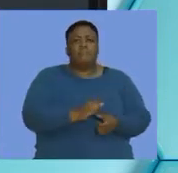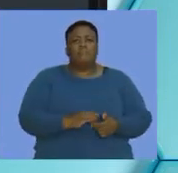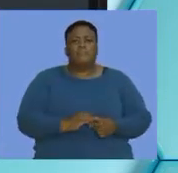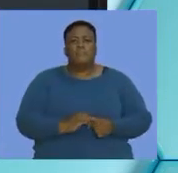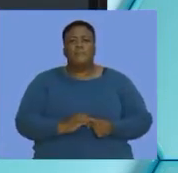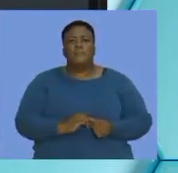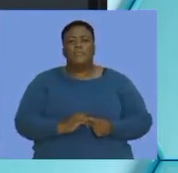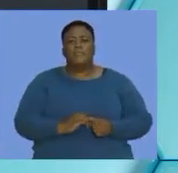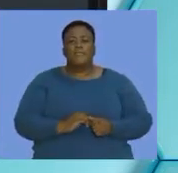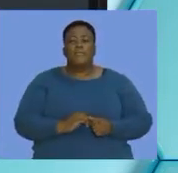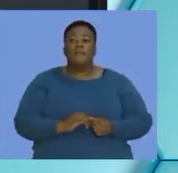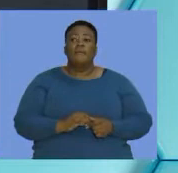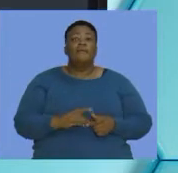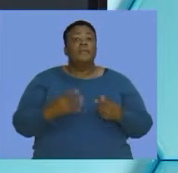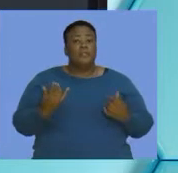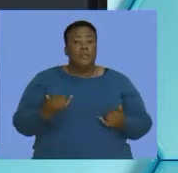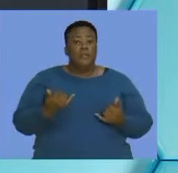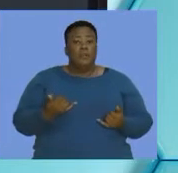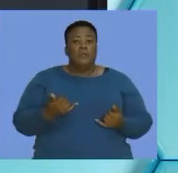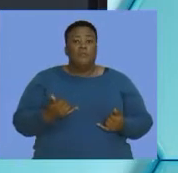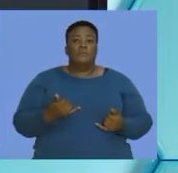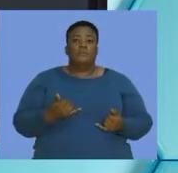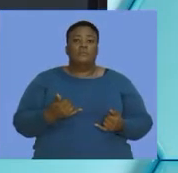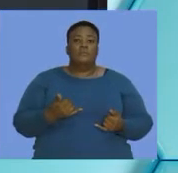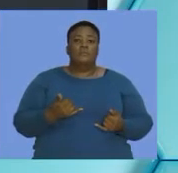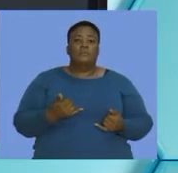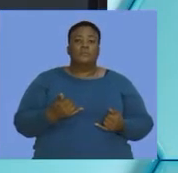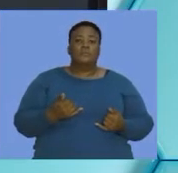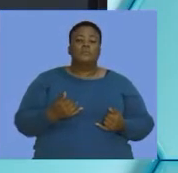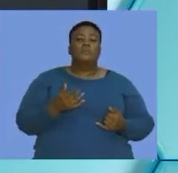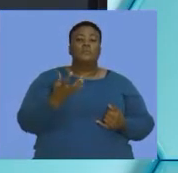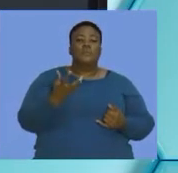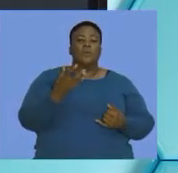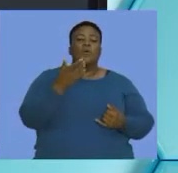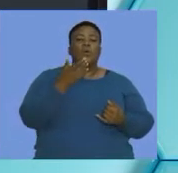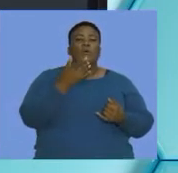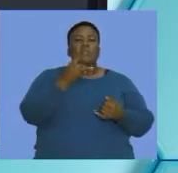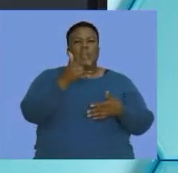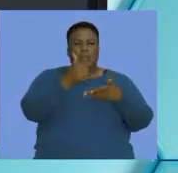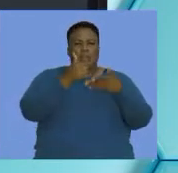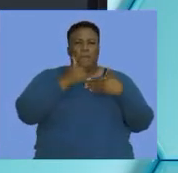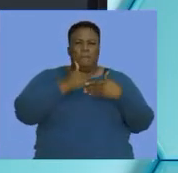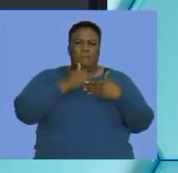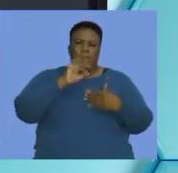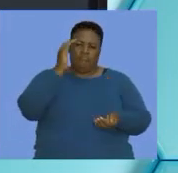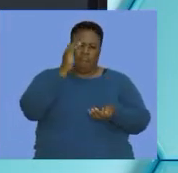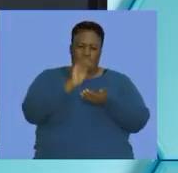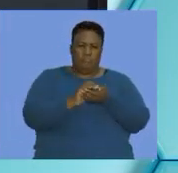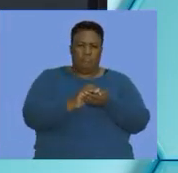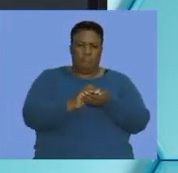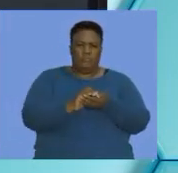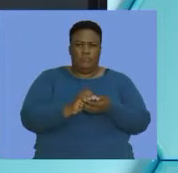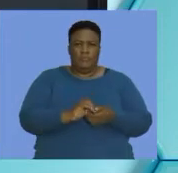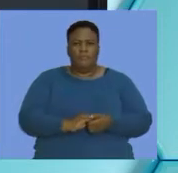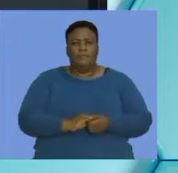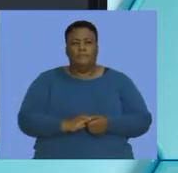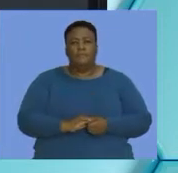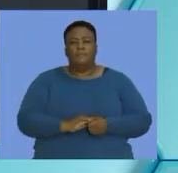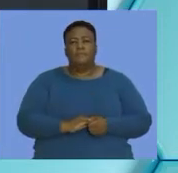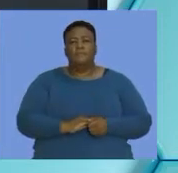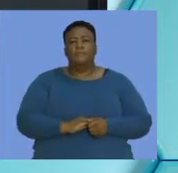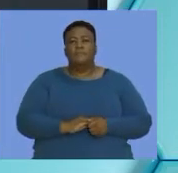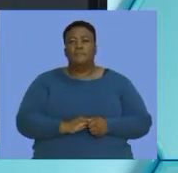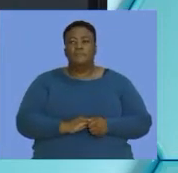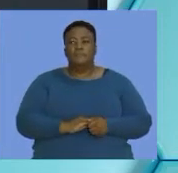imprisonment, and which has significant consequences on reducing the number of rhinos being